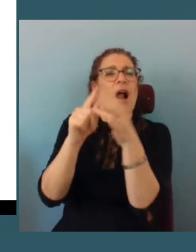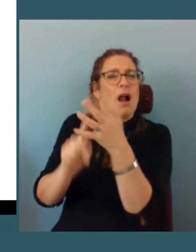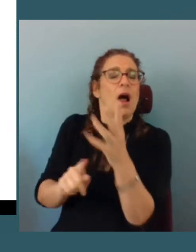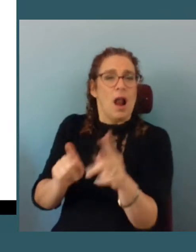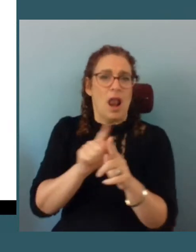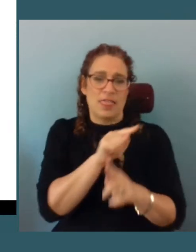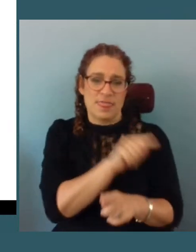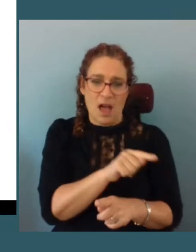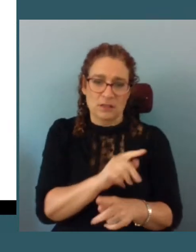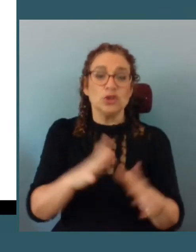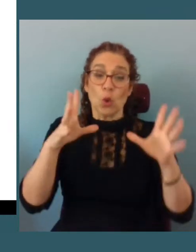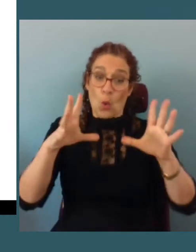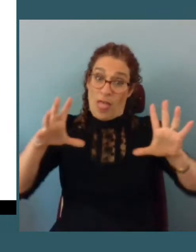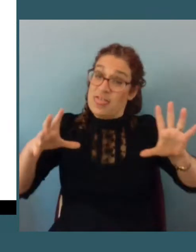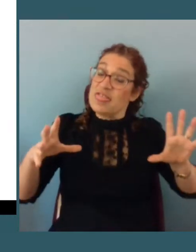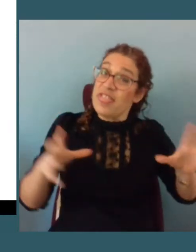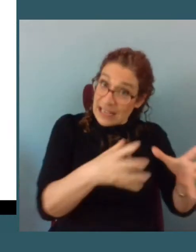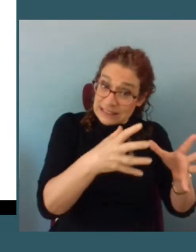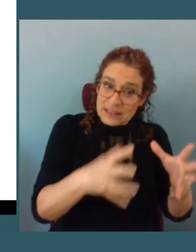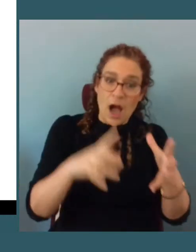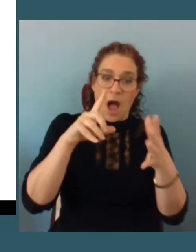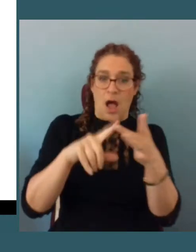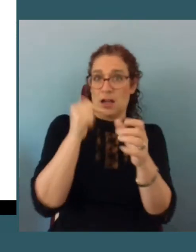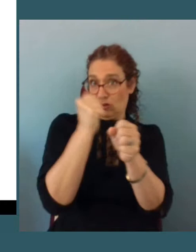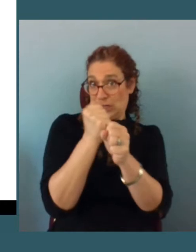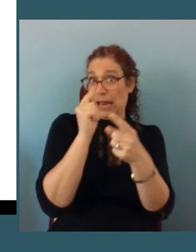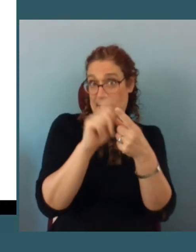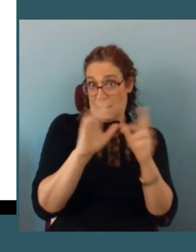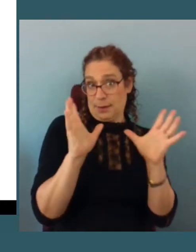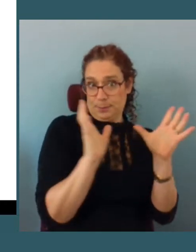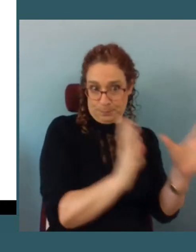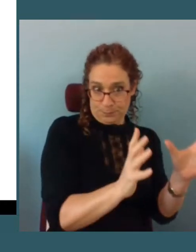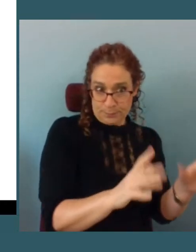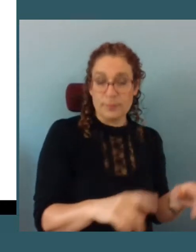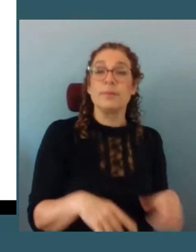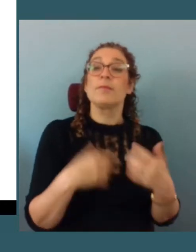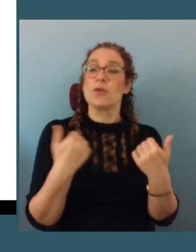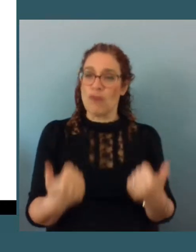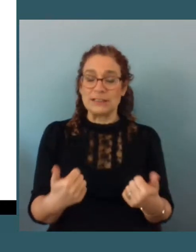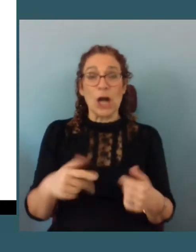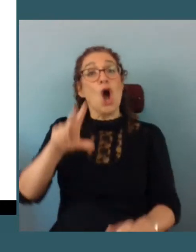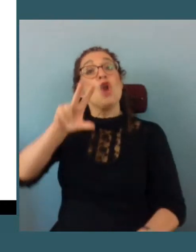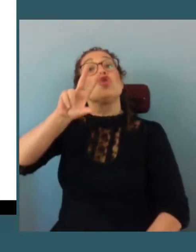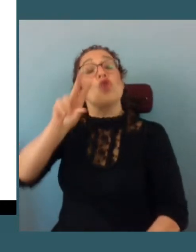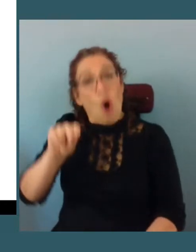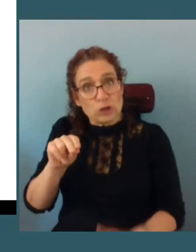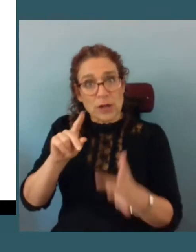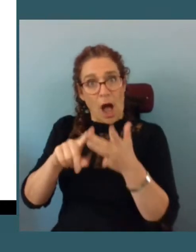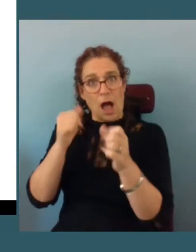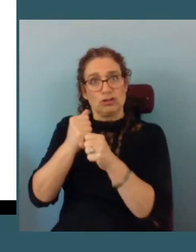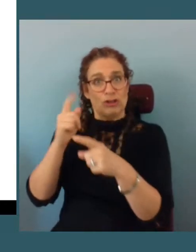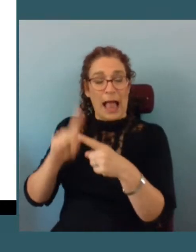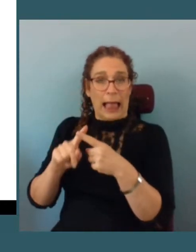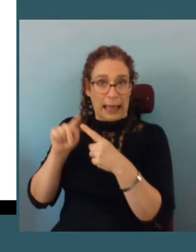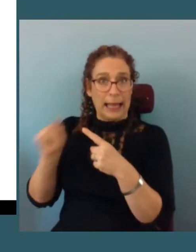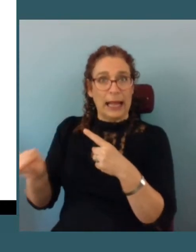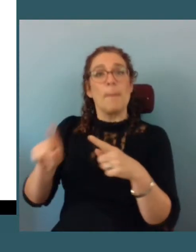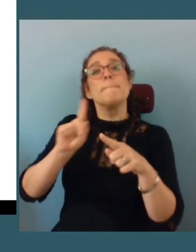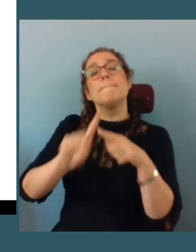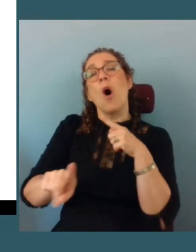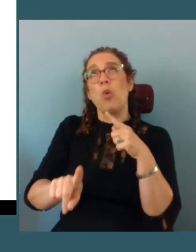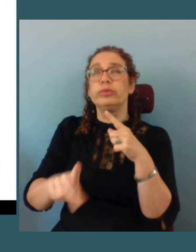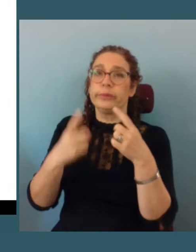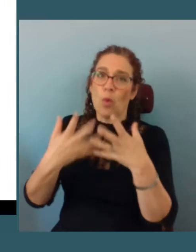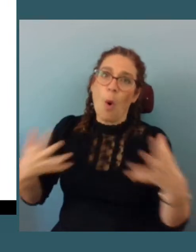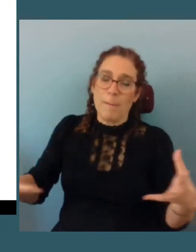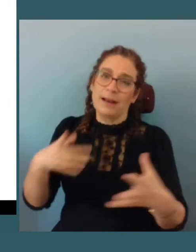allergens. And then we have the non-IgE, and by far the commonest is milk. And in about 30% of children